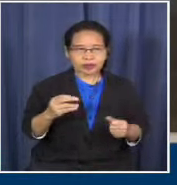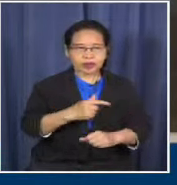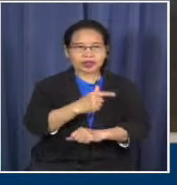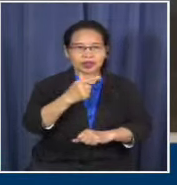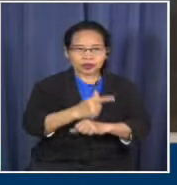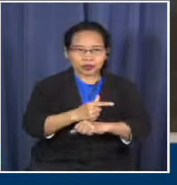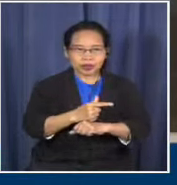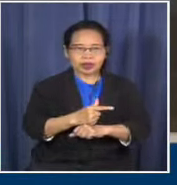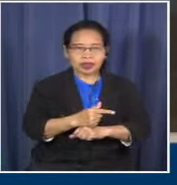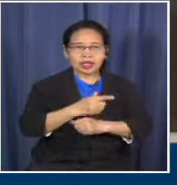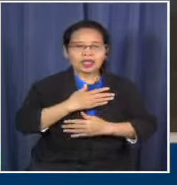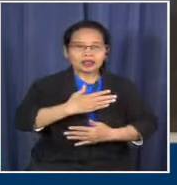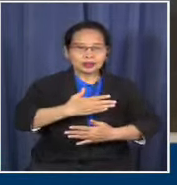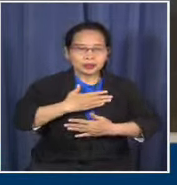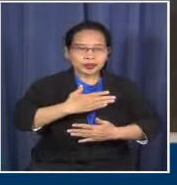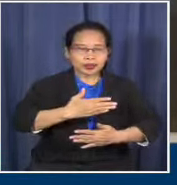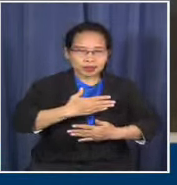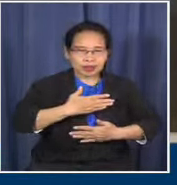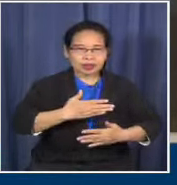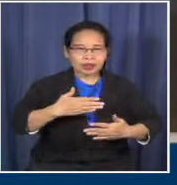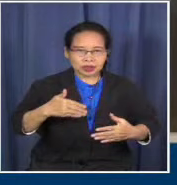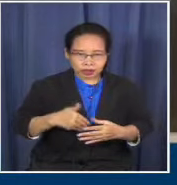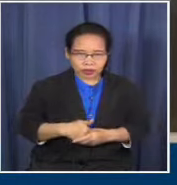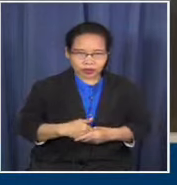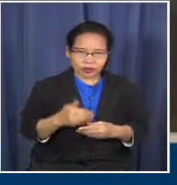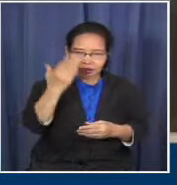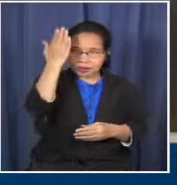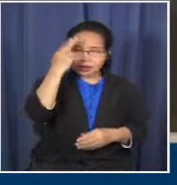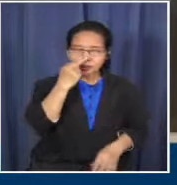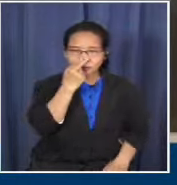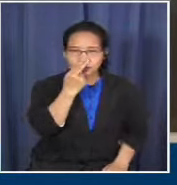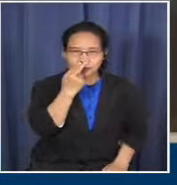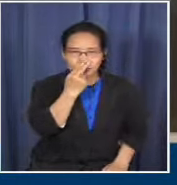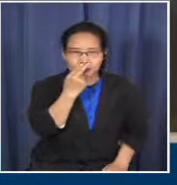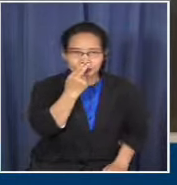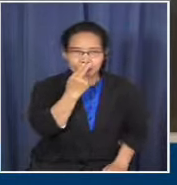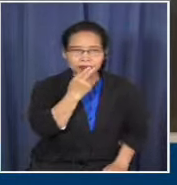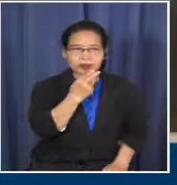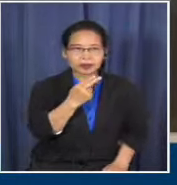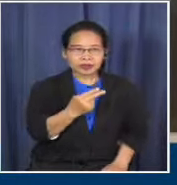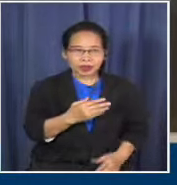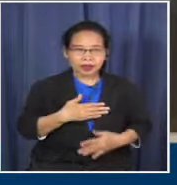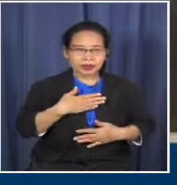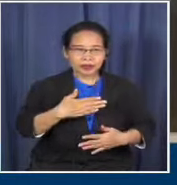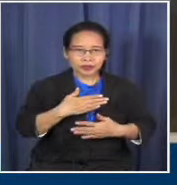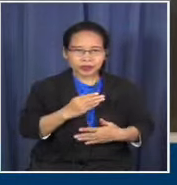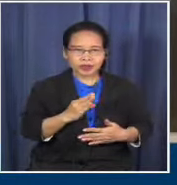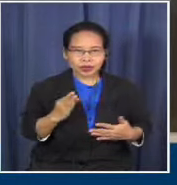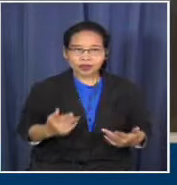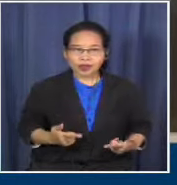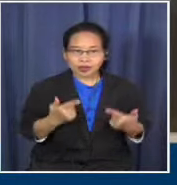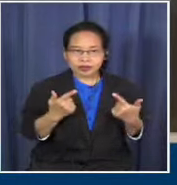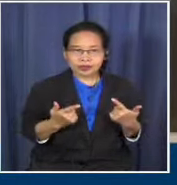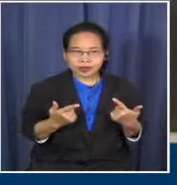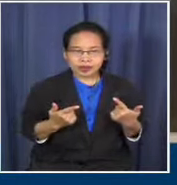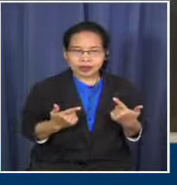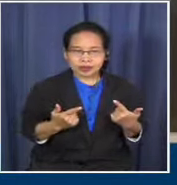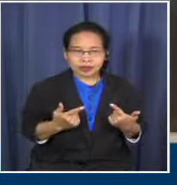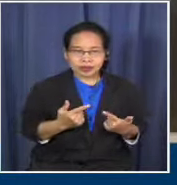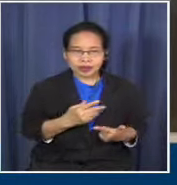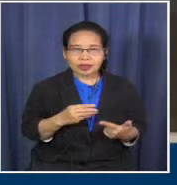and the Lord God formed man of the dust of the ground and breathed into his nostrils the breath of life.